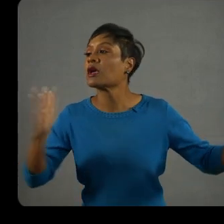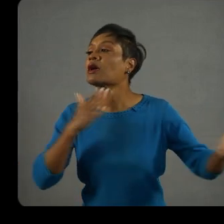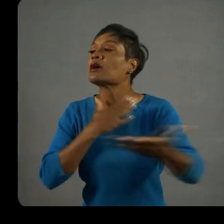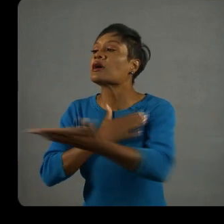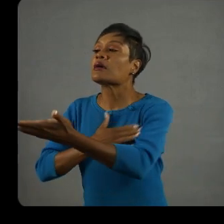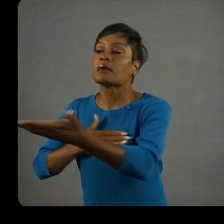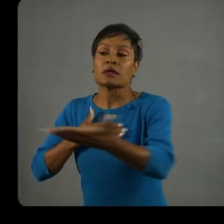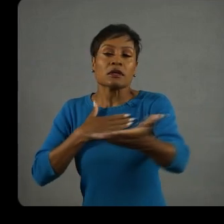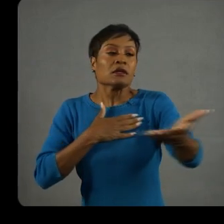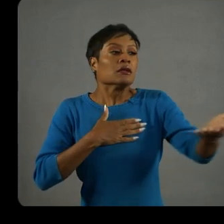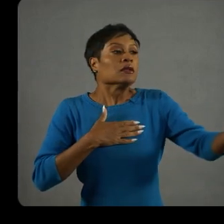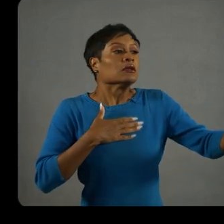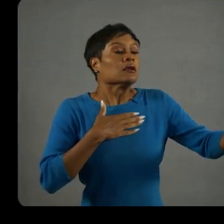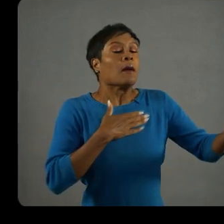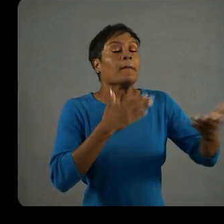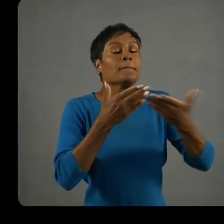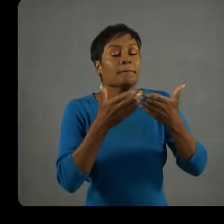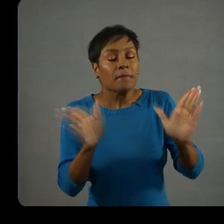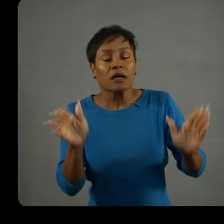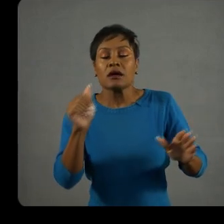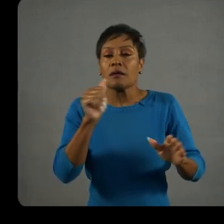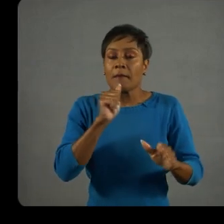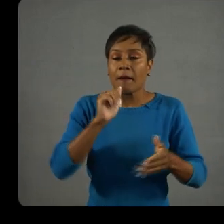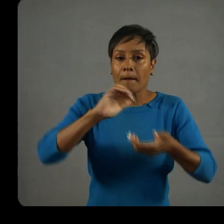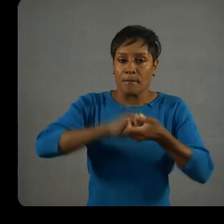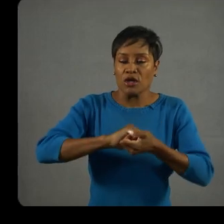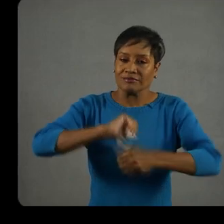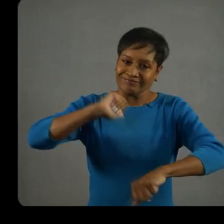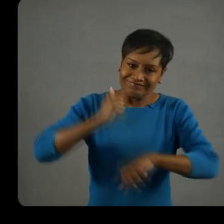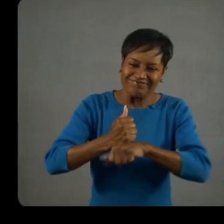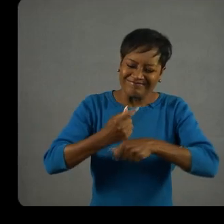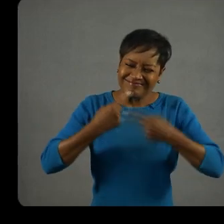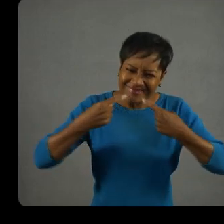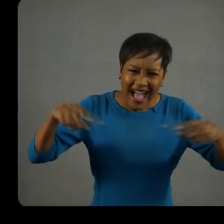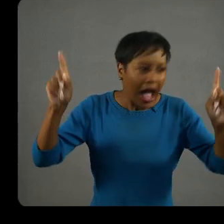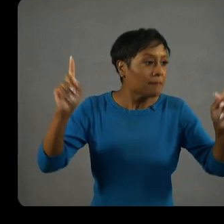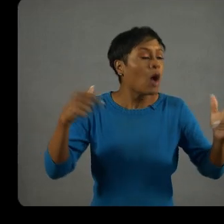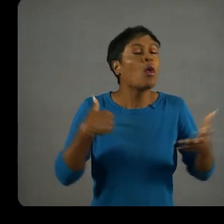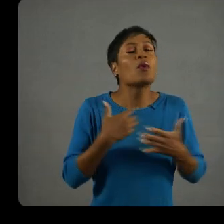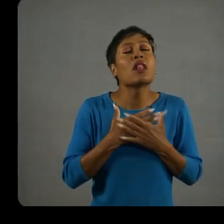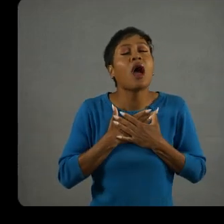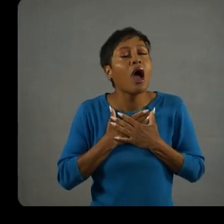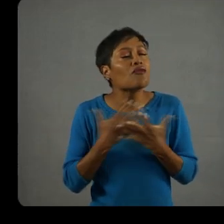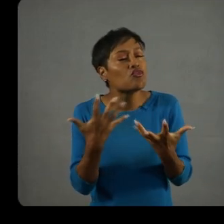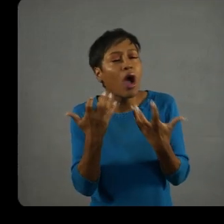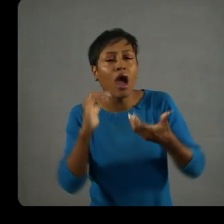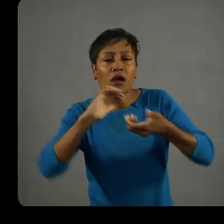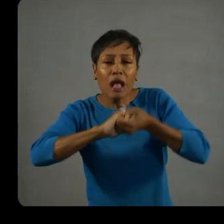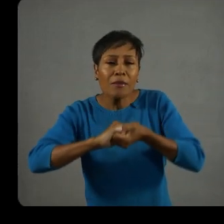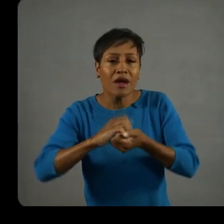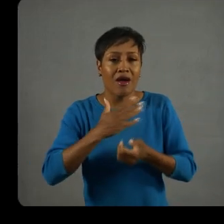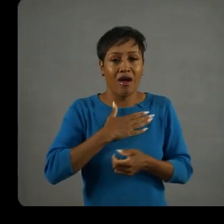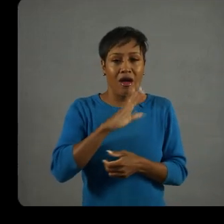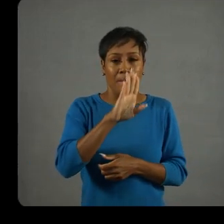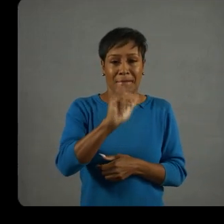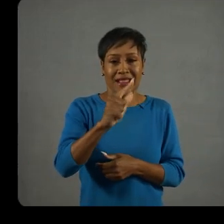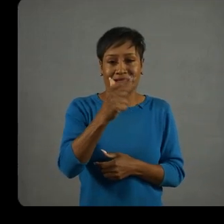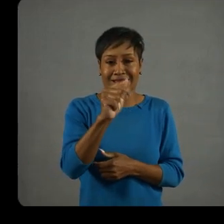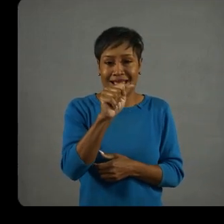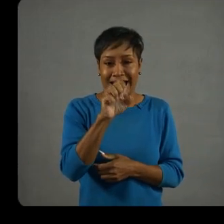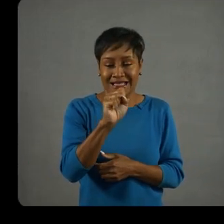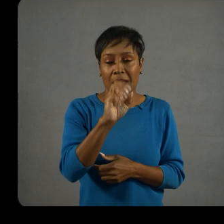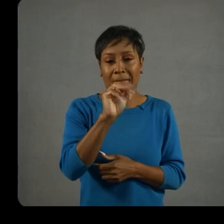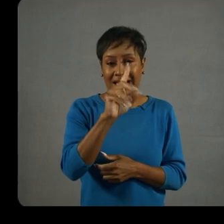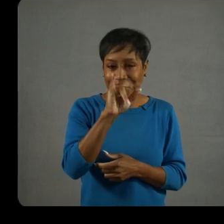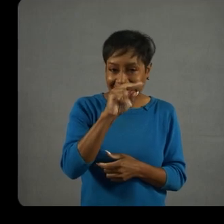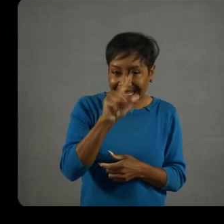help make public-private partnerships happen. We would love to collaborate. The foundation is one of the places, but there are